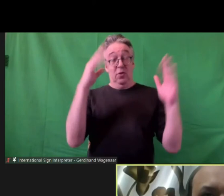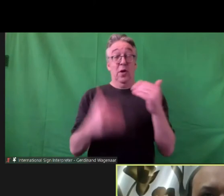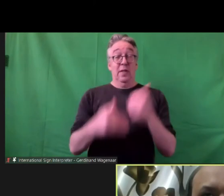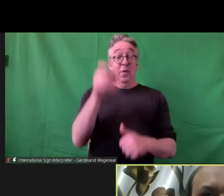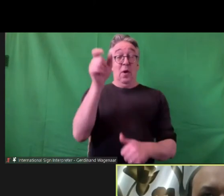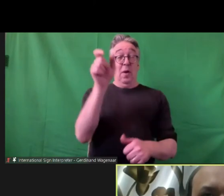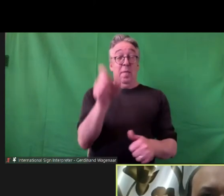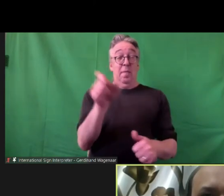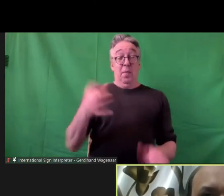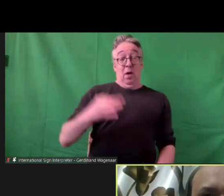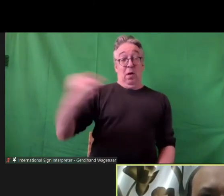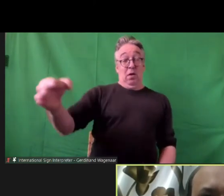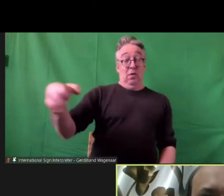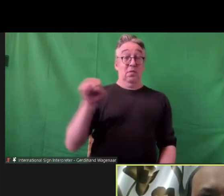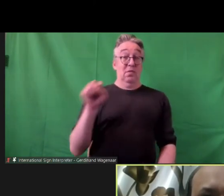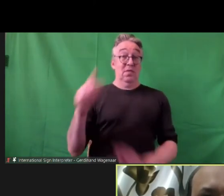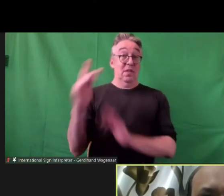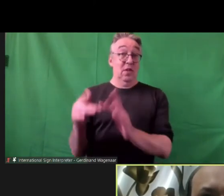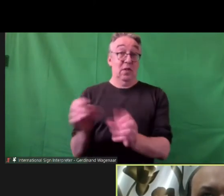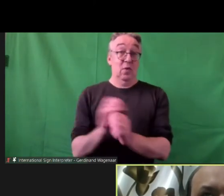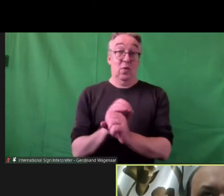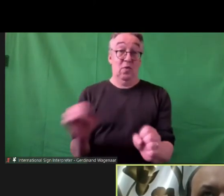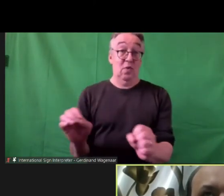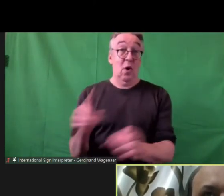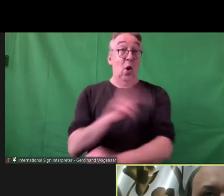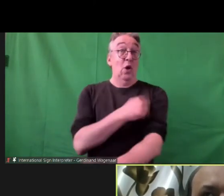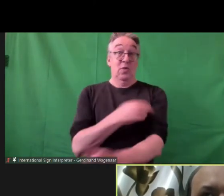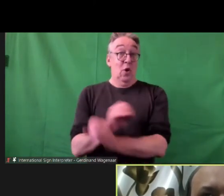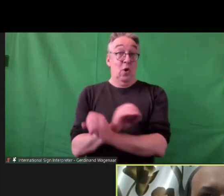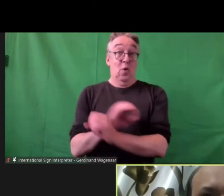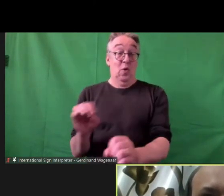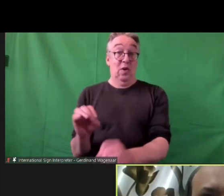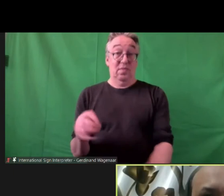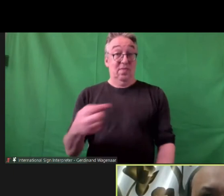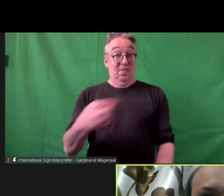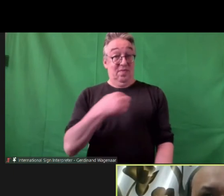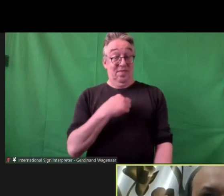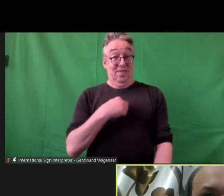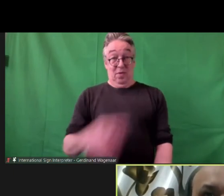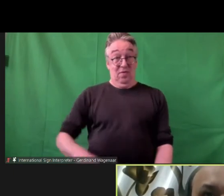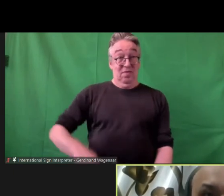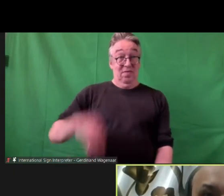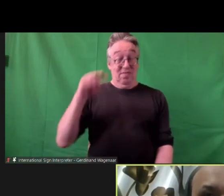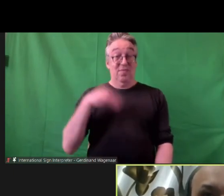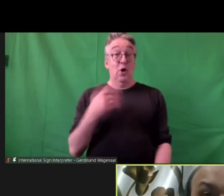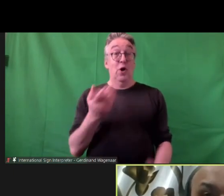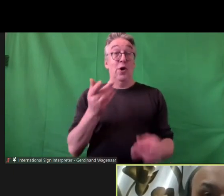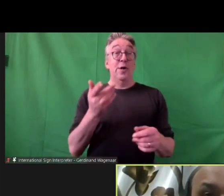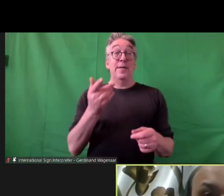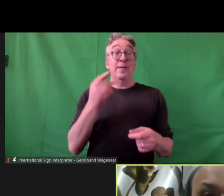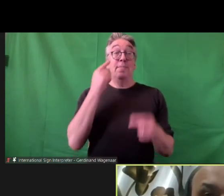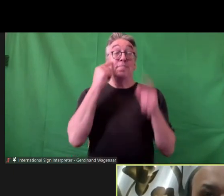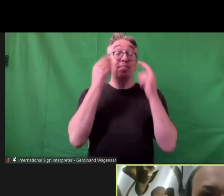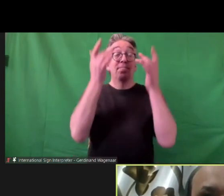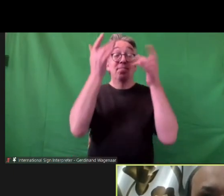electricity, no hospital, I lost my eyesight. Since then, my whole life was a struggle. I was got an opportunity to go to Japan